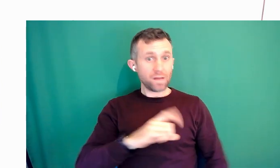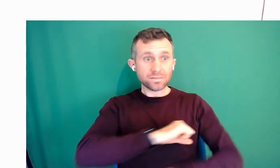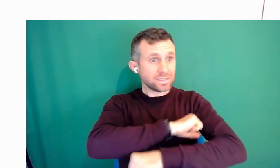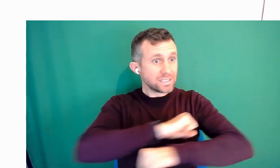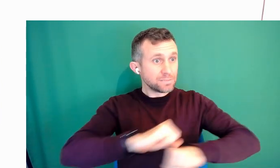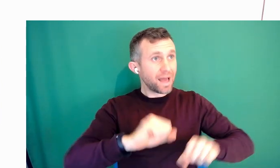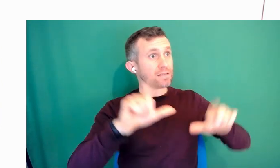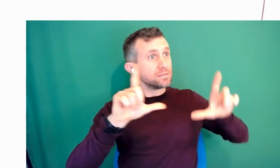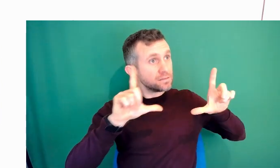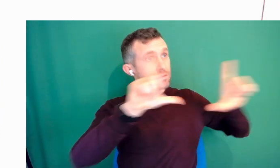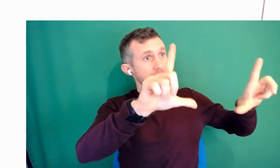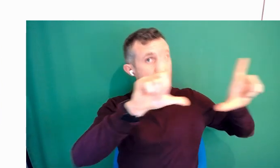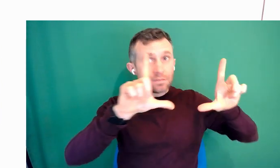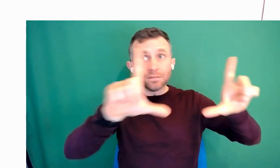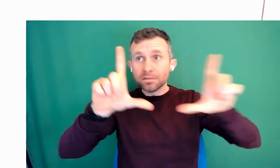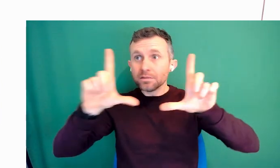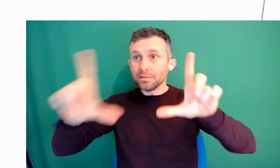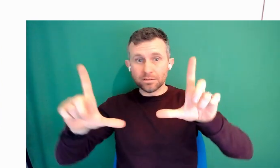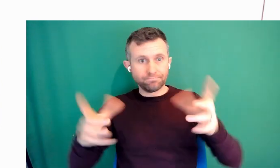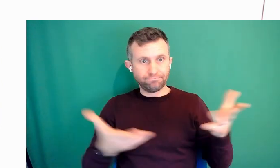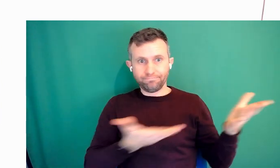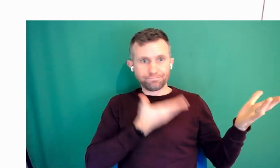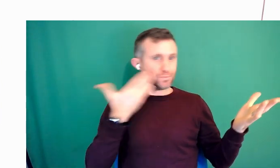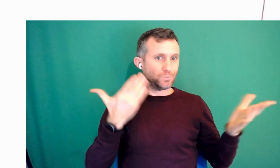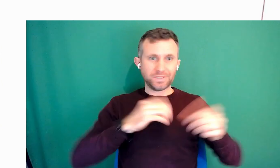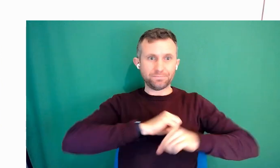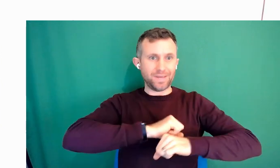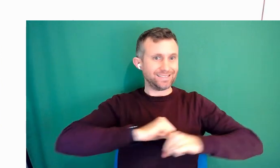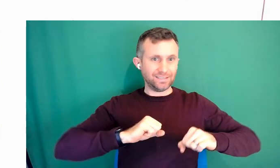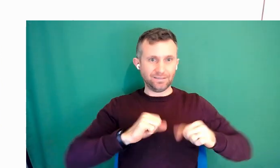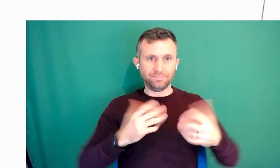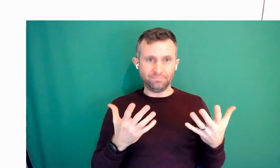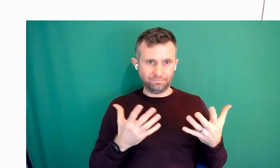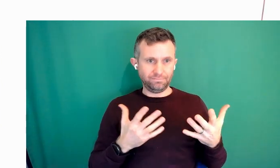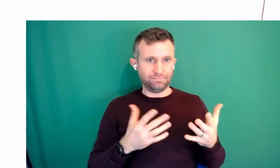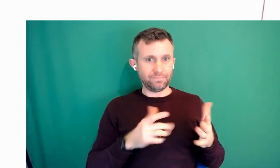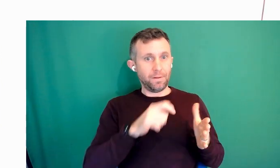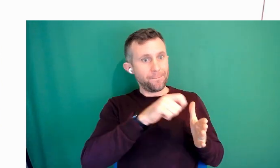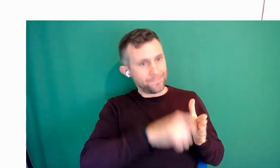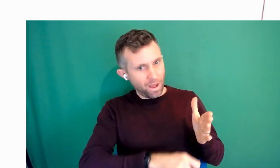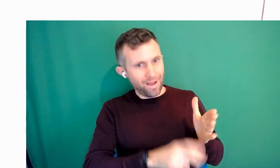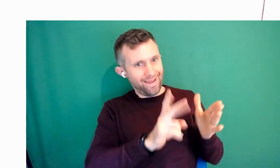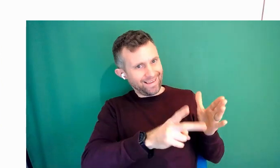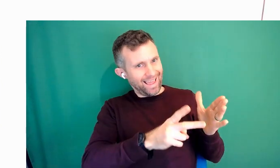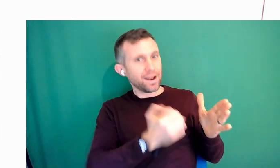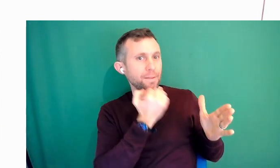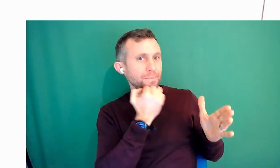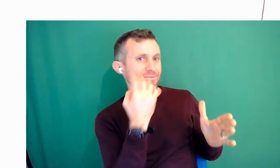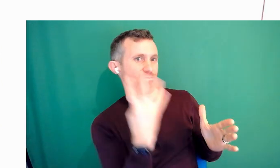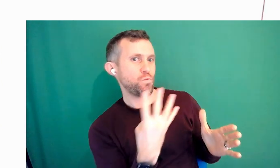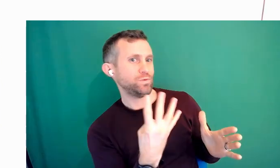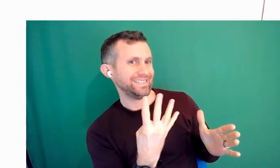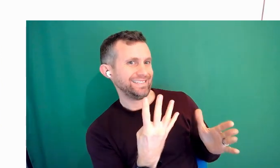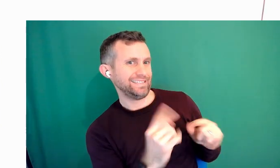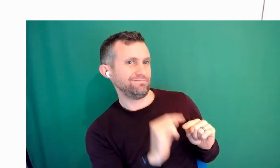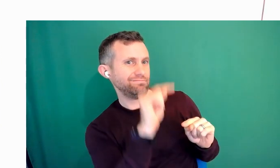rented out. By the time that Soane died, he had collected